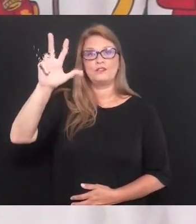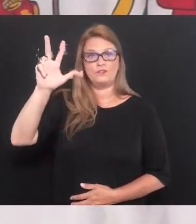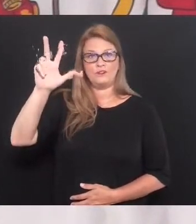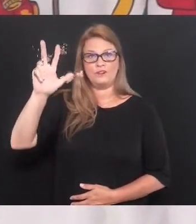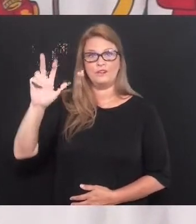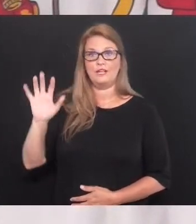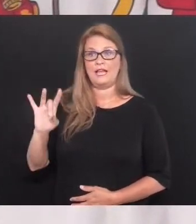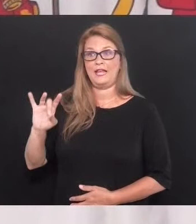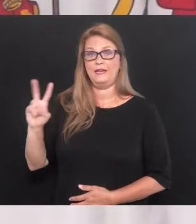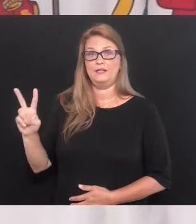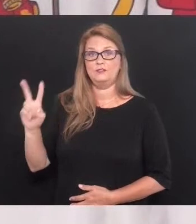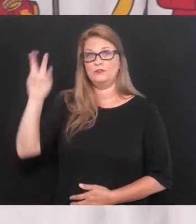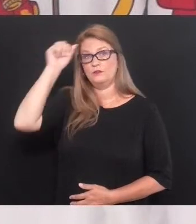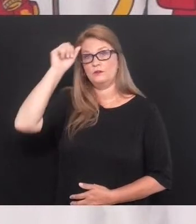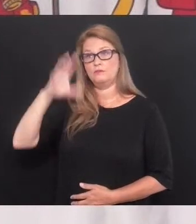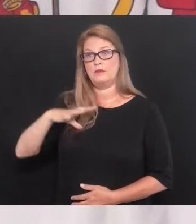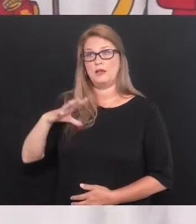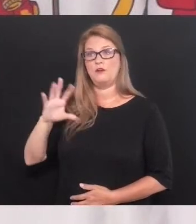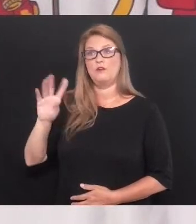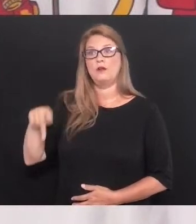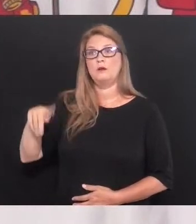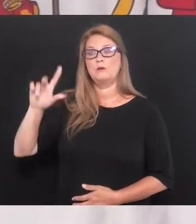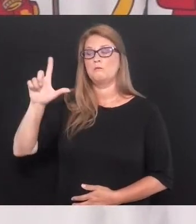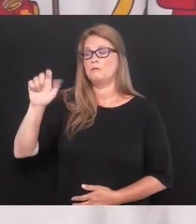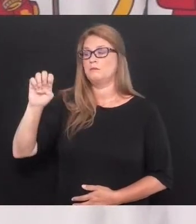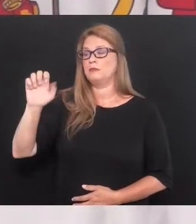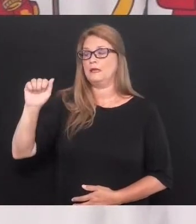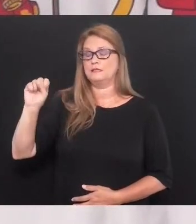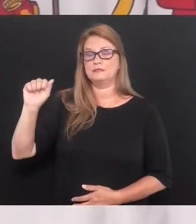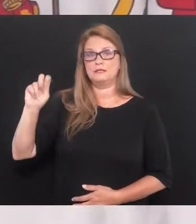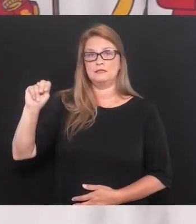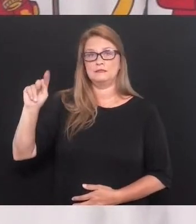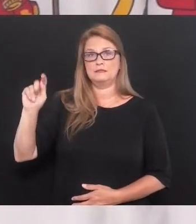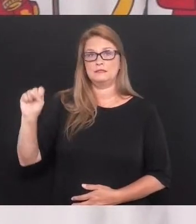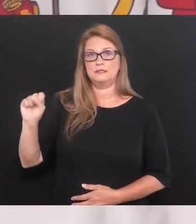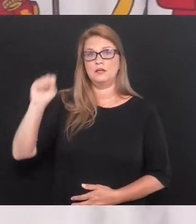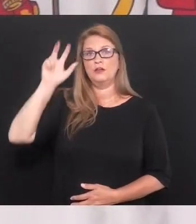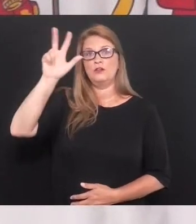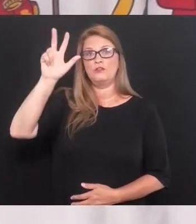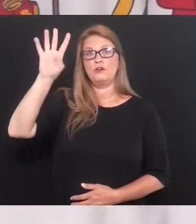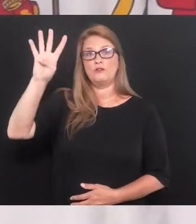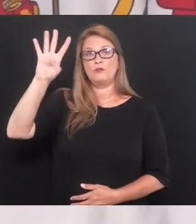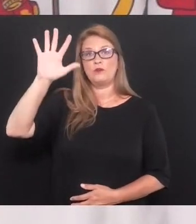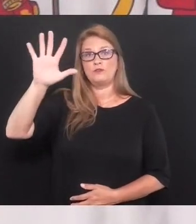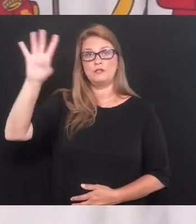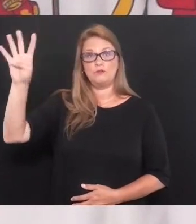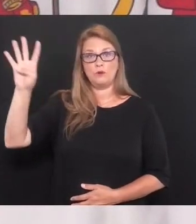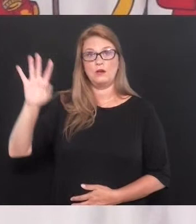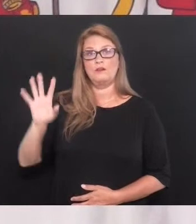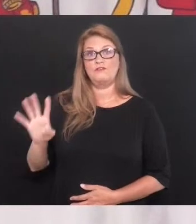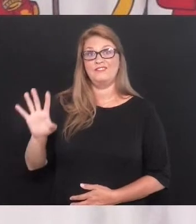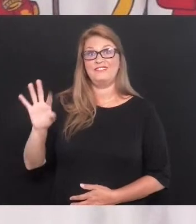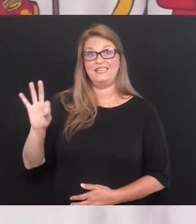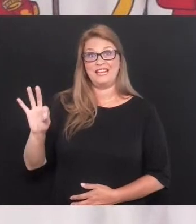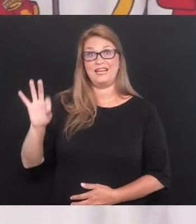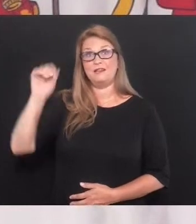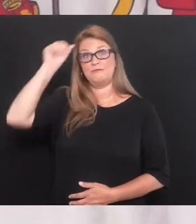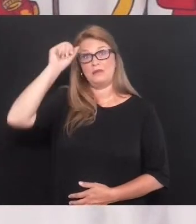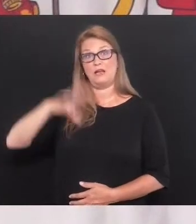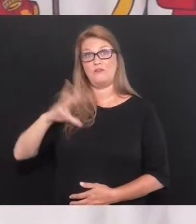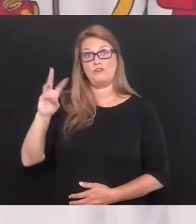death, an 82-year-old male from Pleasants County. The 3,454th death, a 59-year-old male from Wood